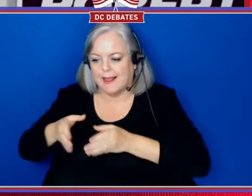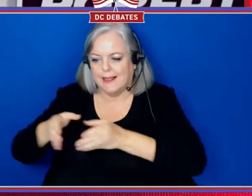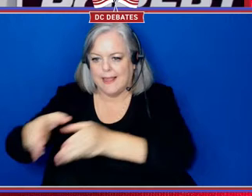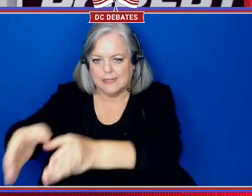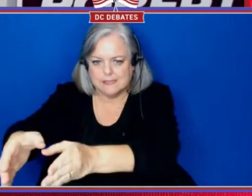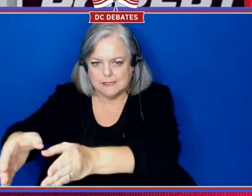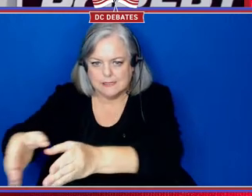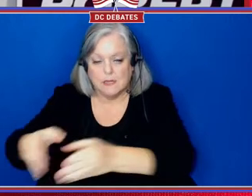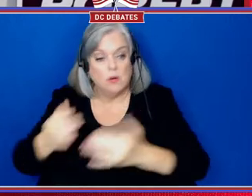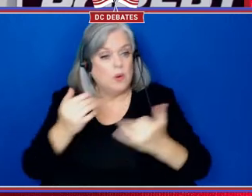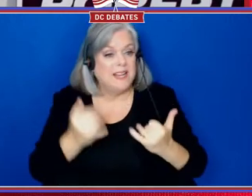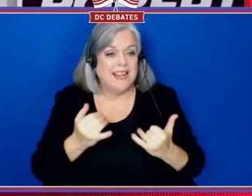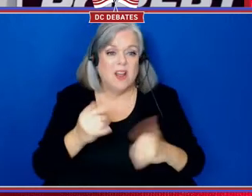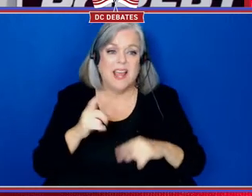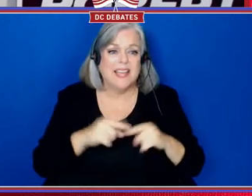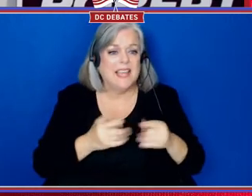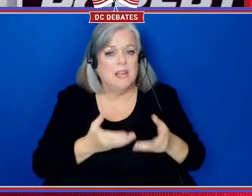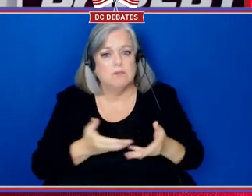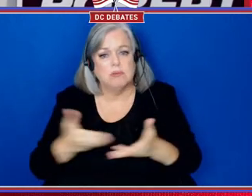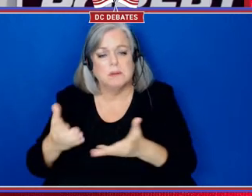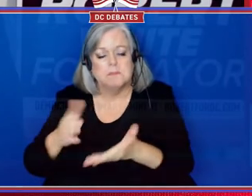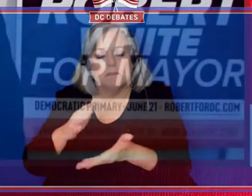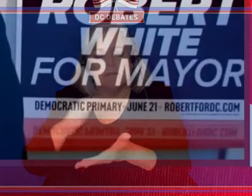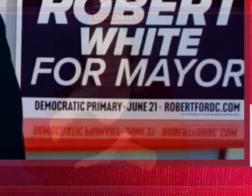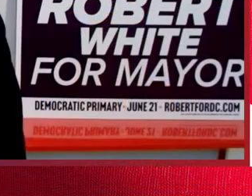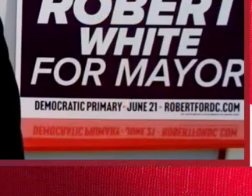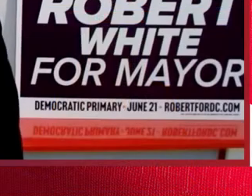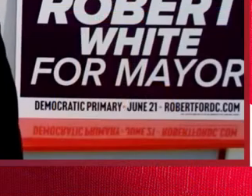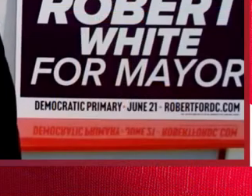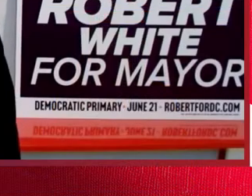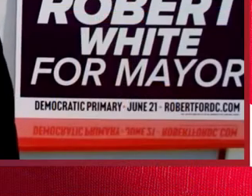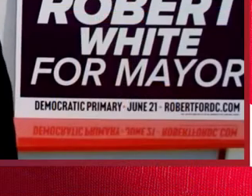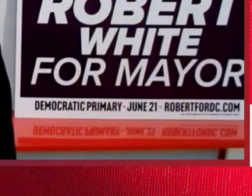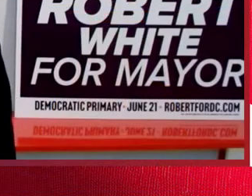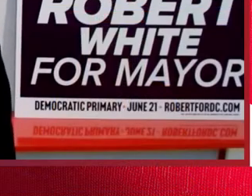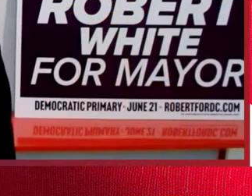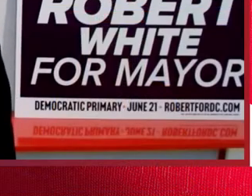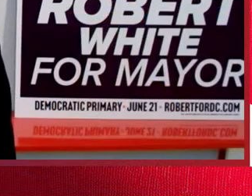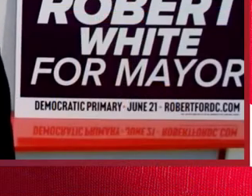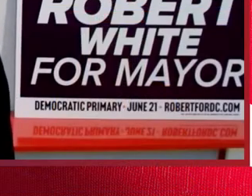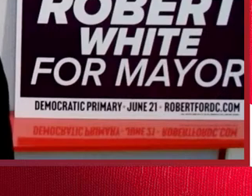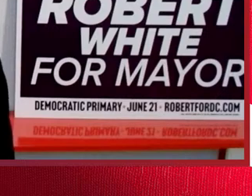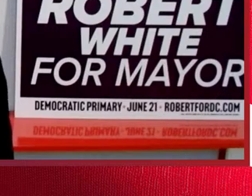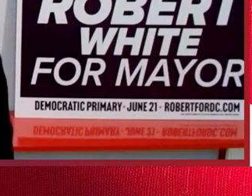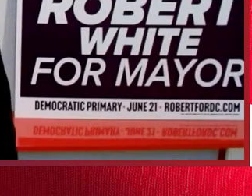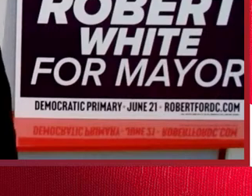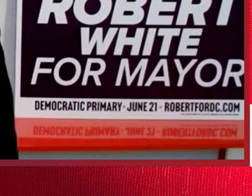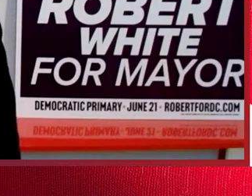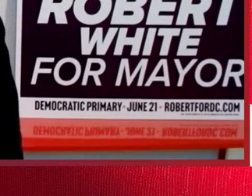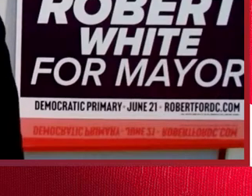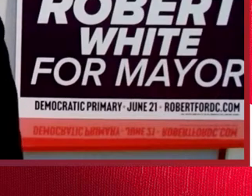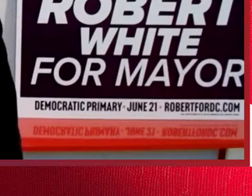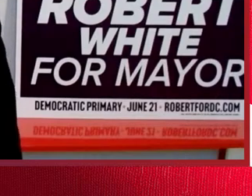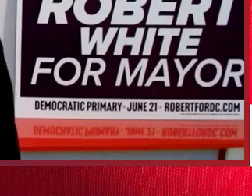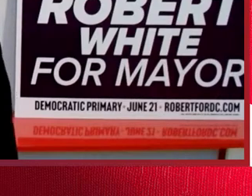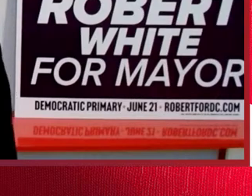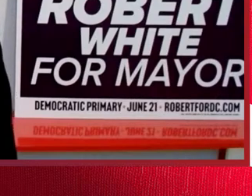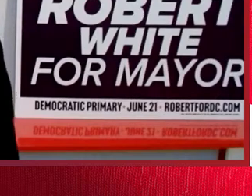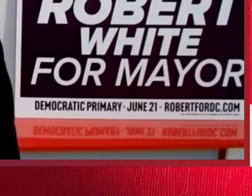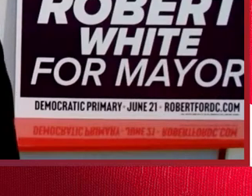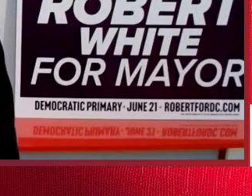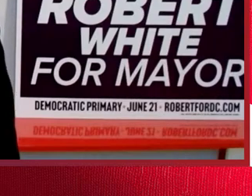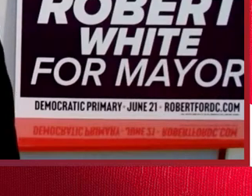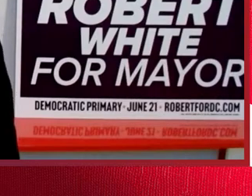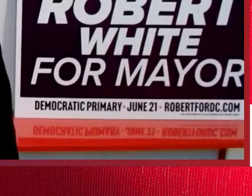bike because it is not safe. But we also need to get more people on mass transportation. That means that our buses have to